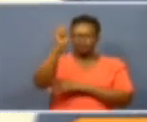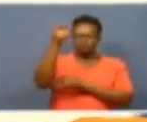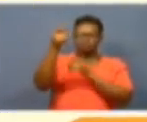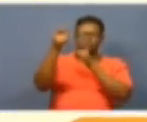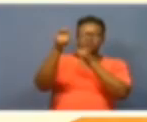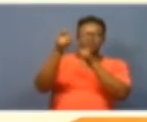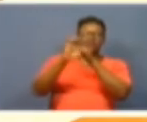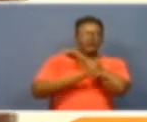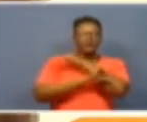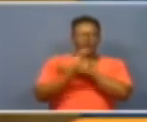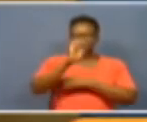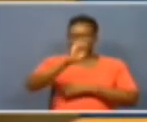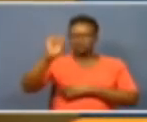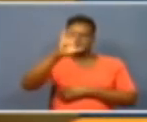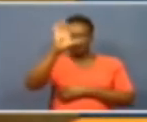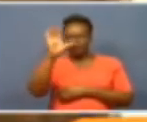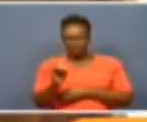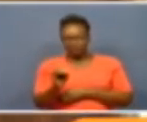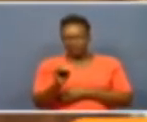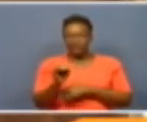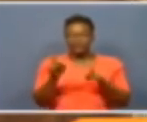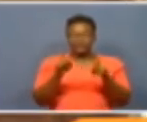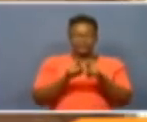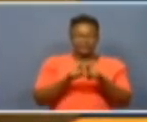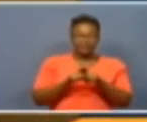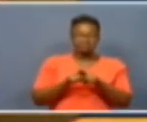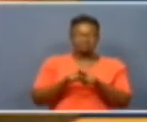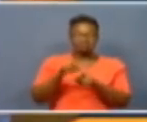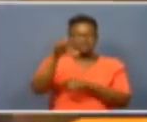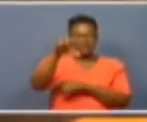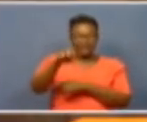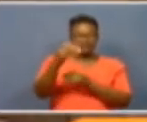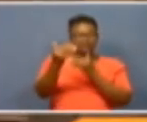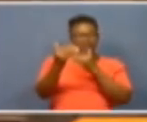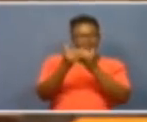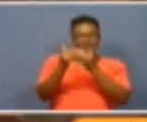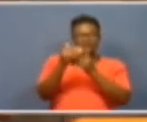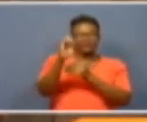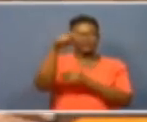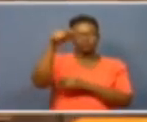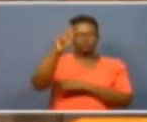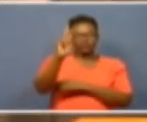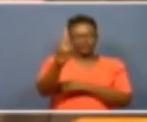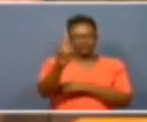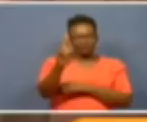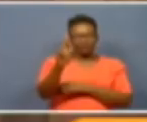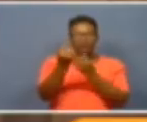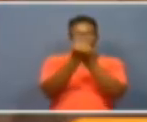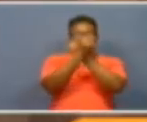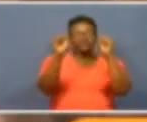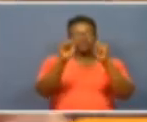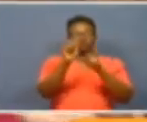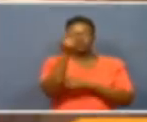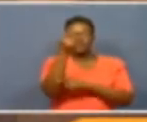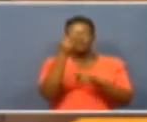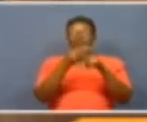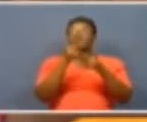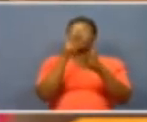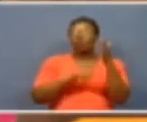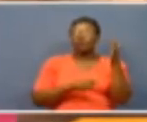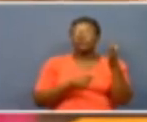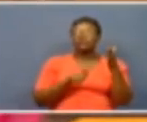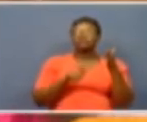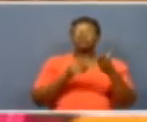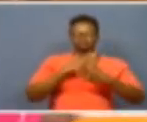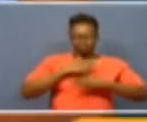East Africa, and it lies on the equator. The president of Kenya is called His